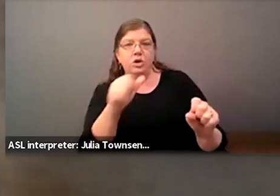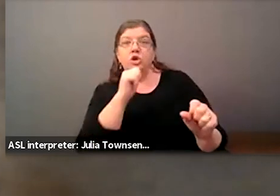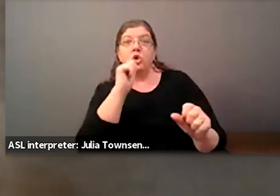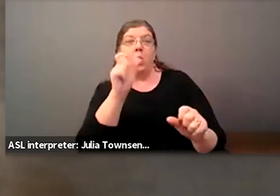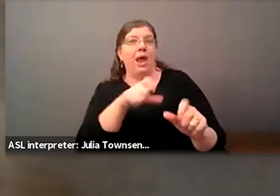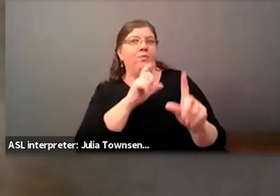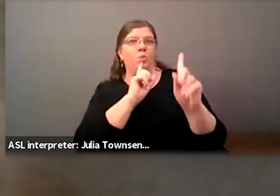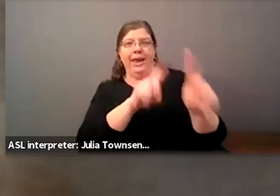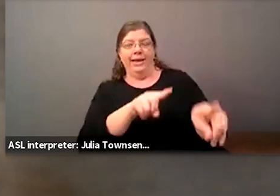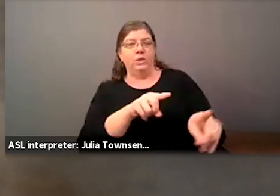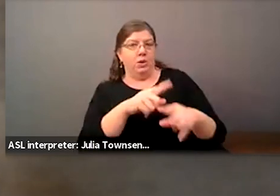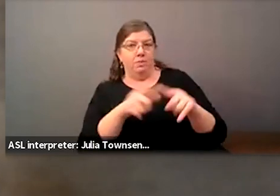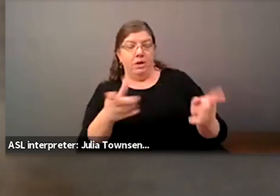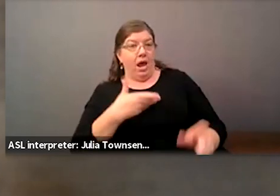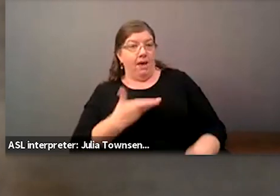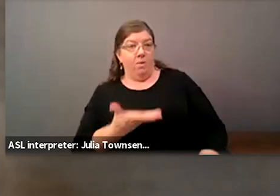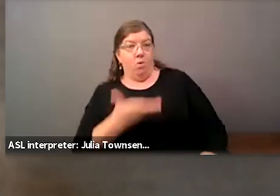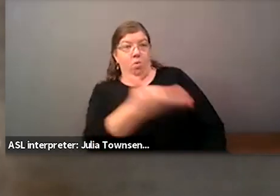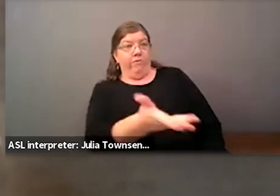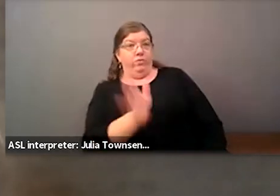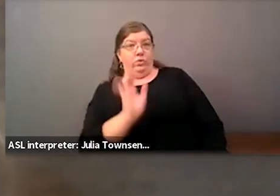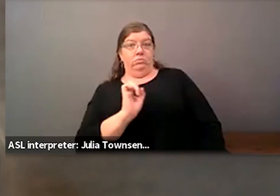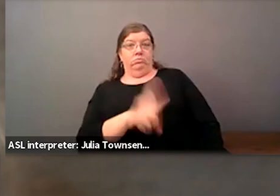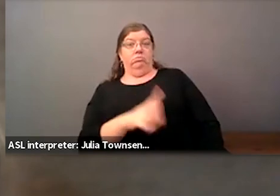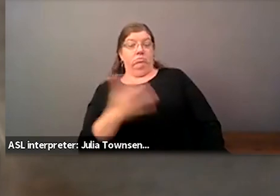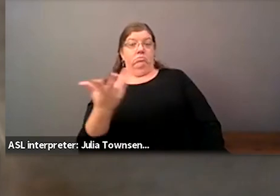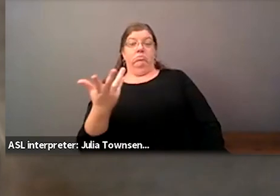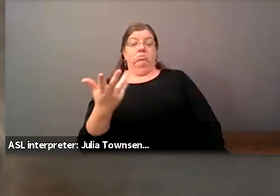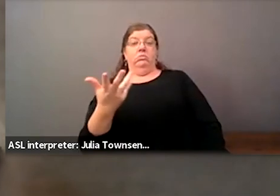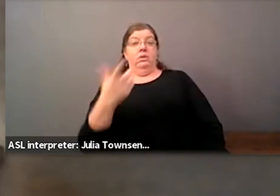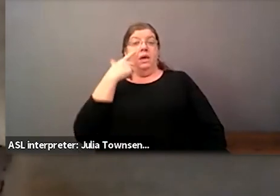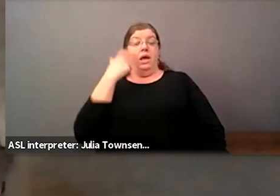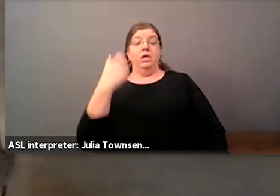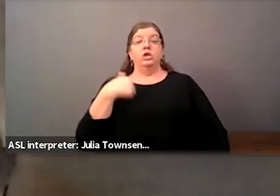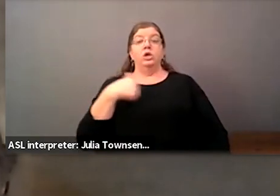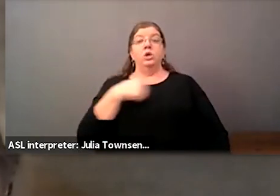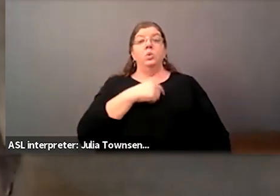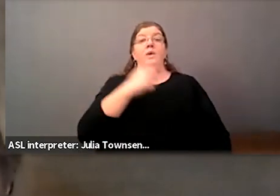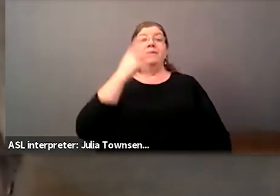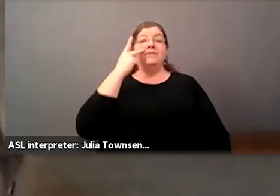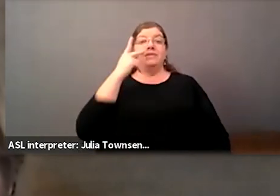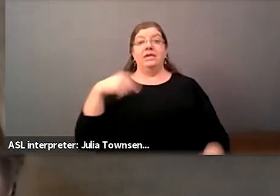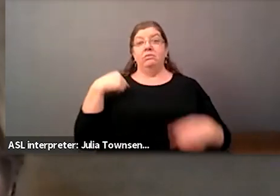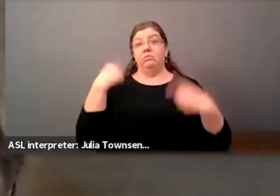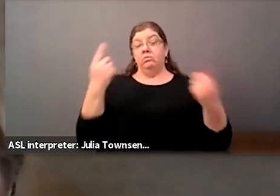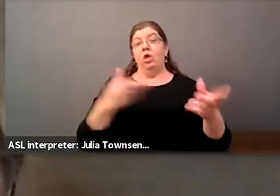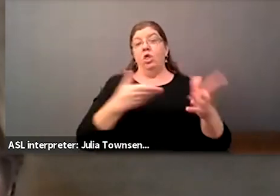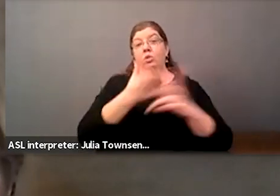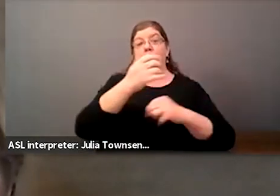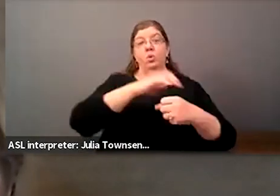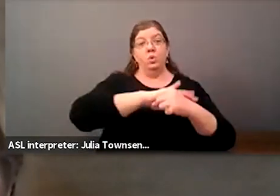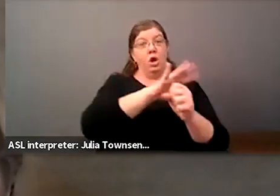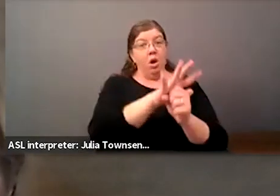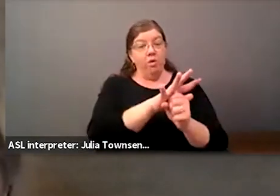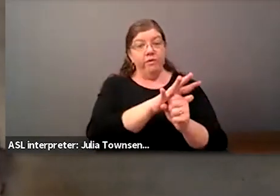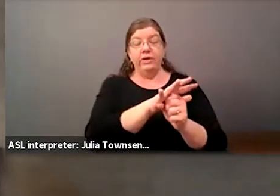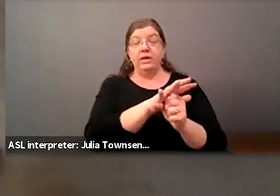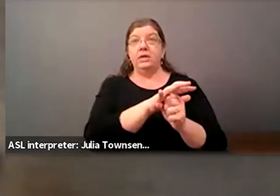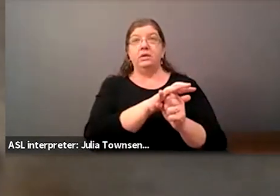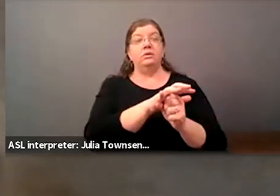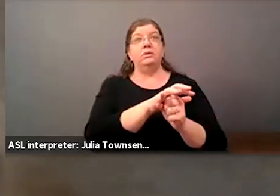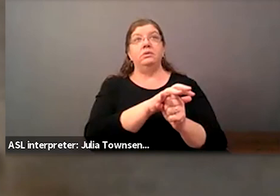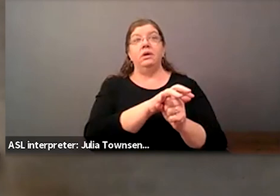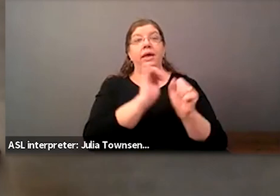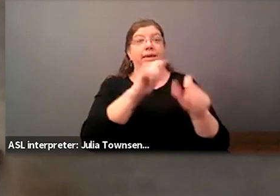that but i just am offering that because um we've seen through covid uh i could just